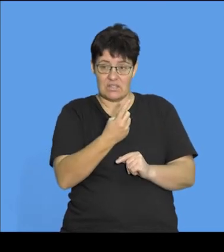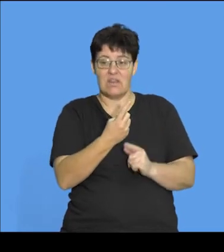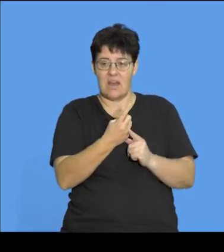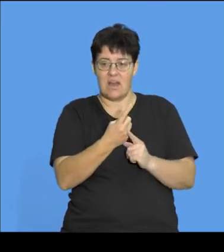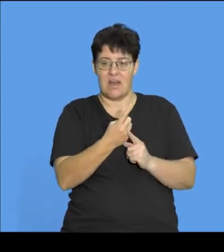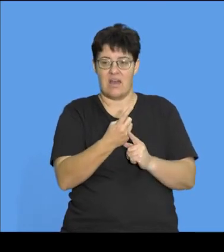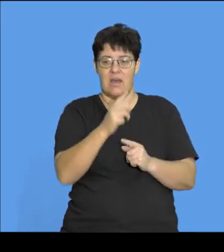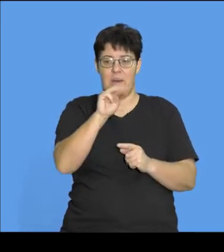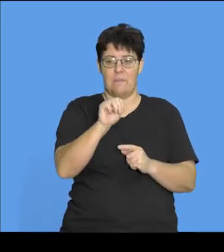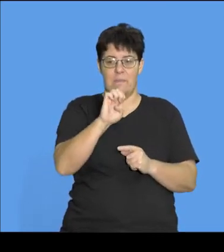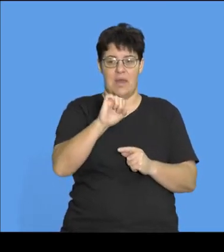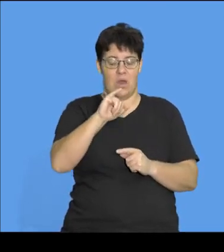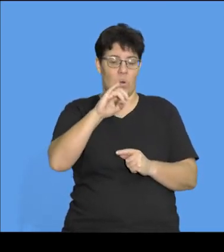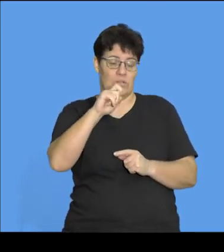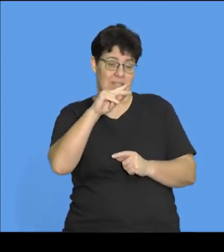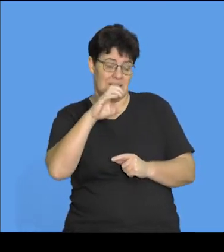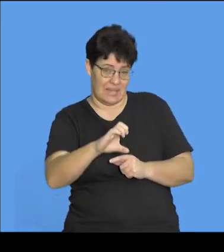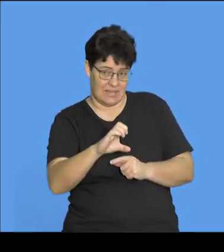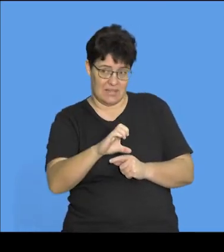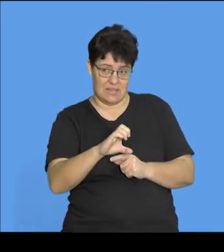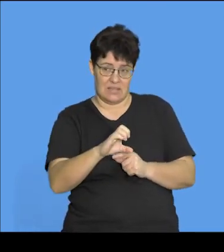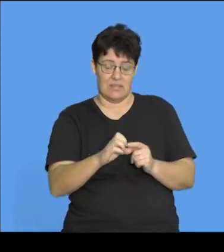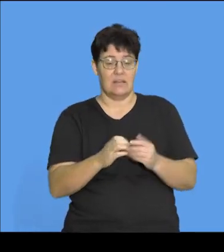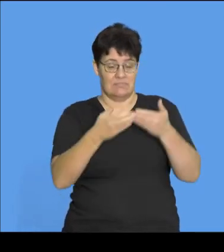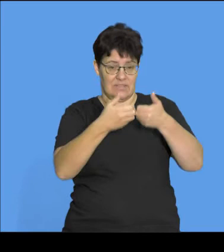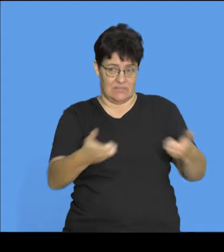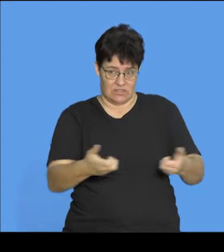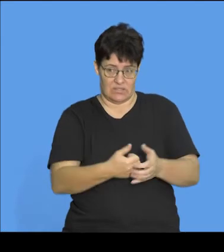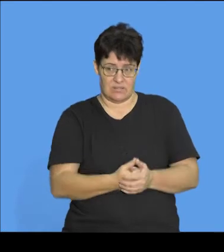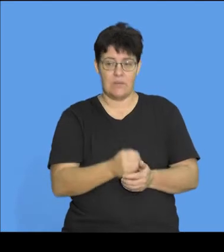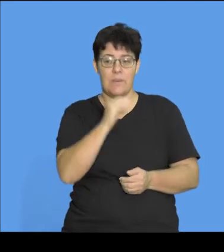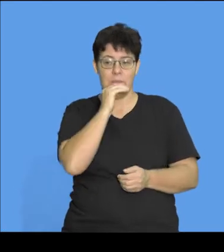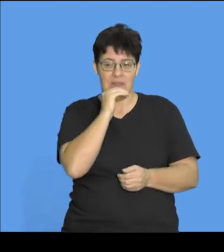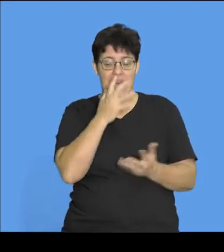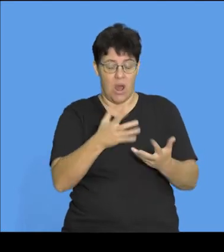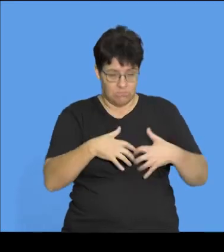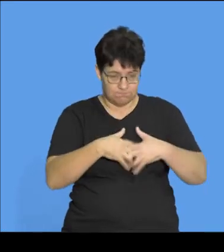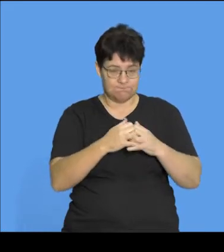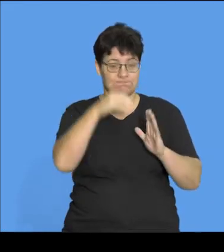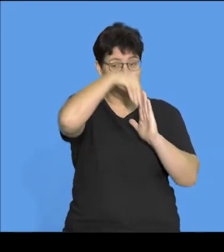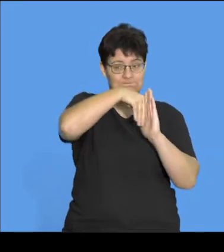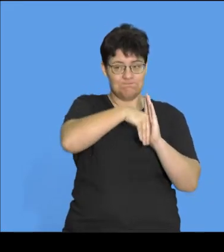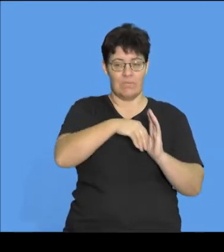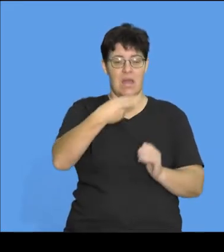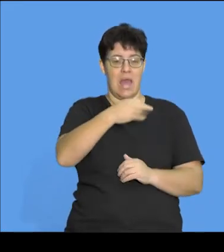occur. It therefore contains what we call the haploid oocyte.